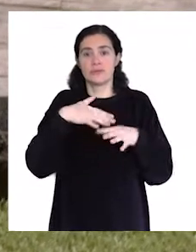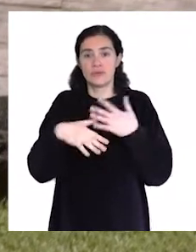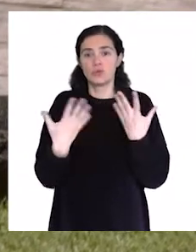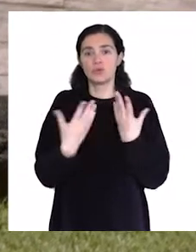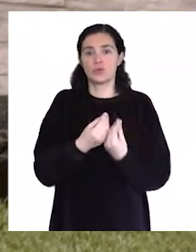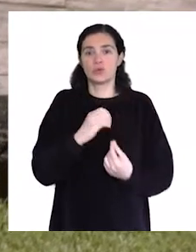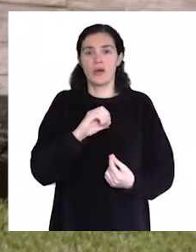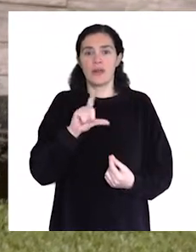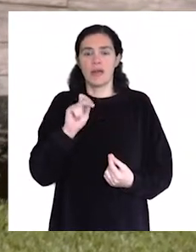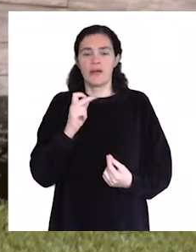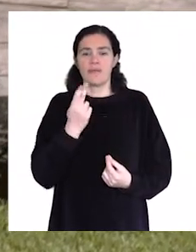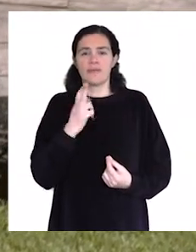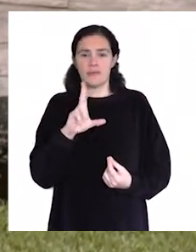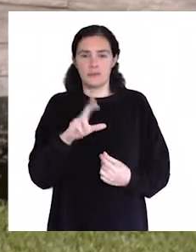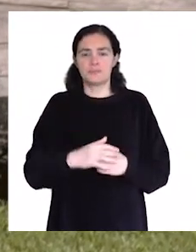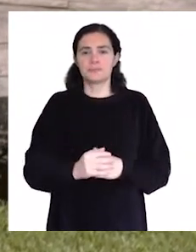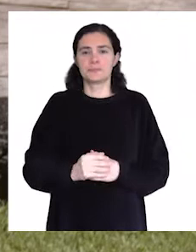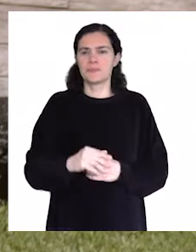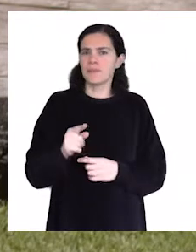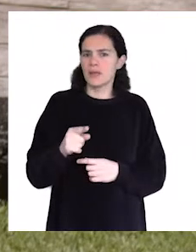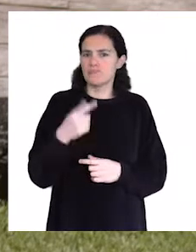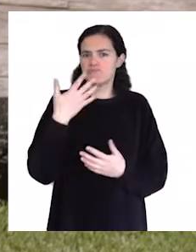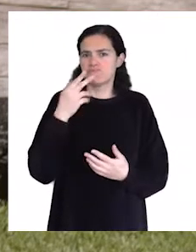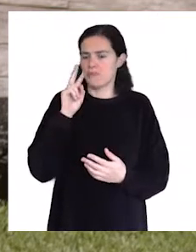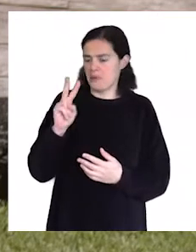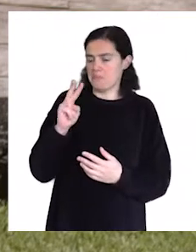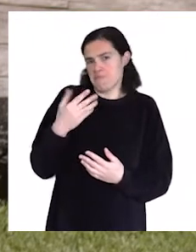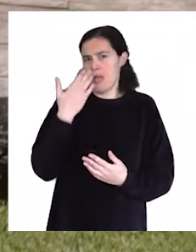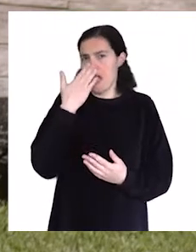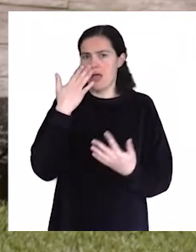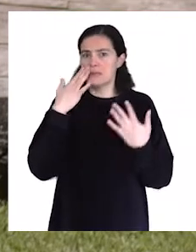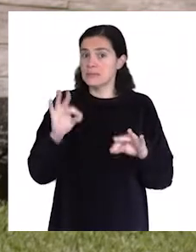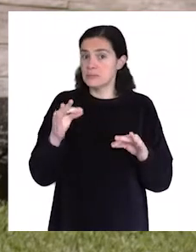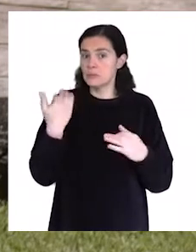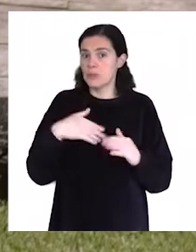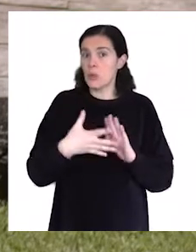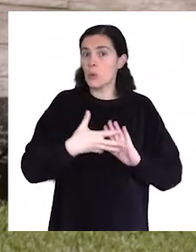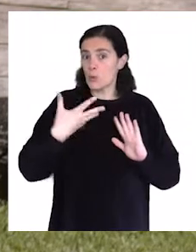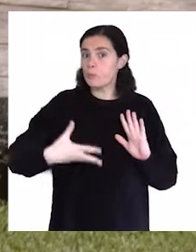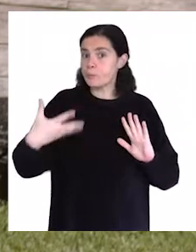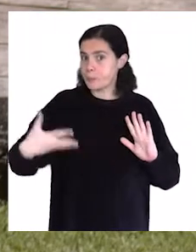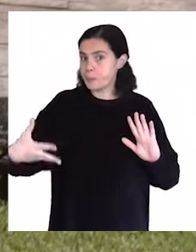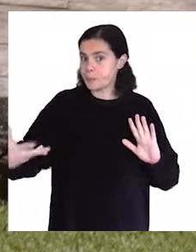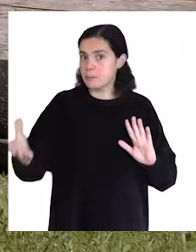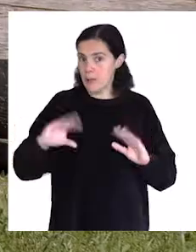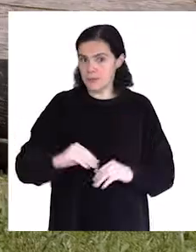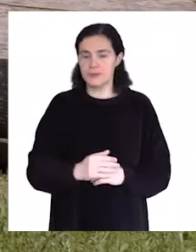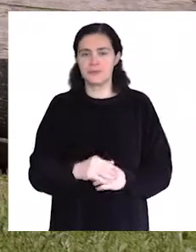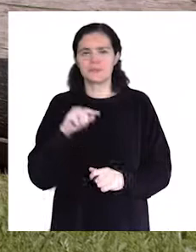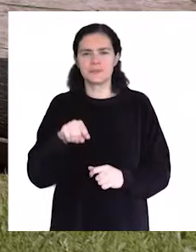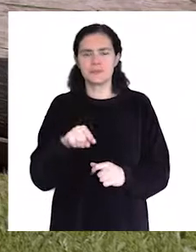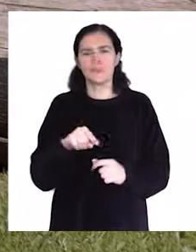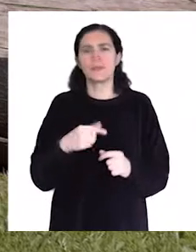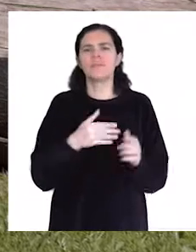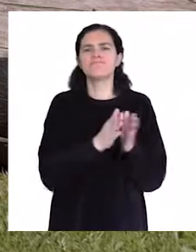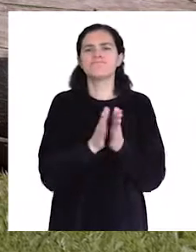done with Olafur Eliasson. They look extremely simple, but they're actually more complex than they look. There are